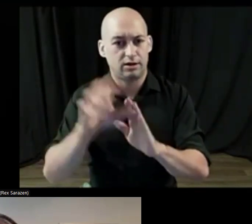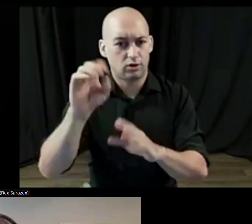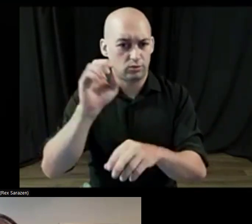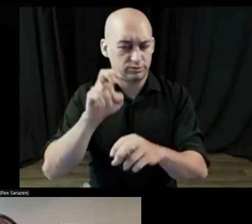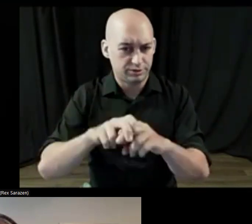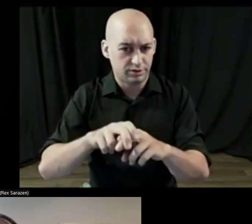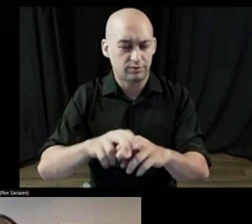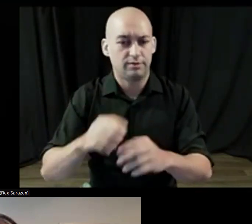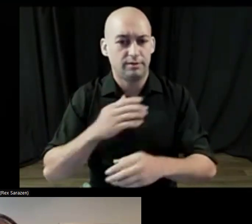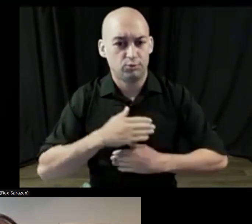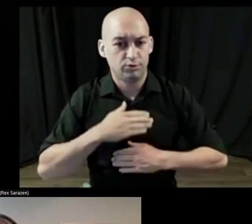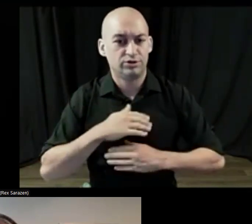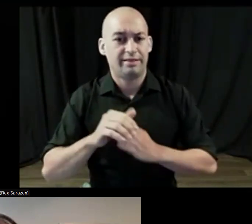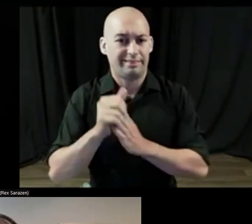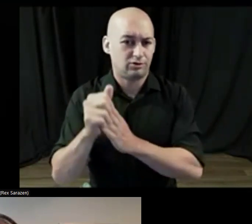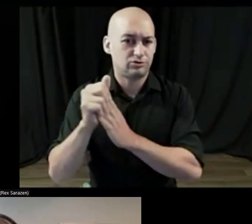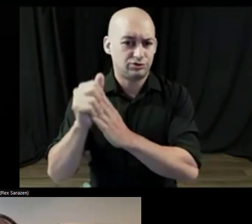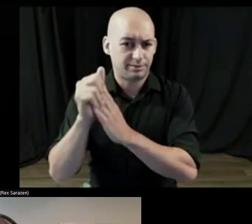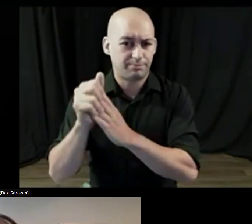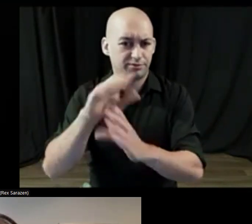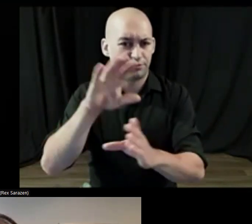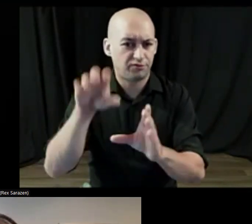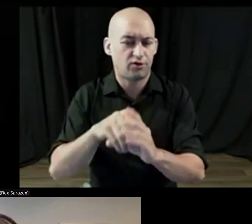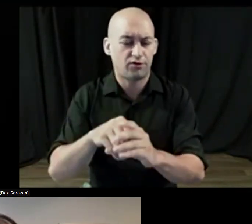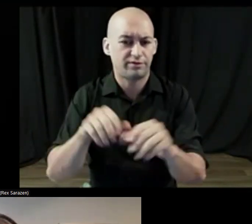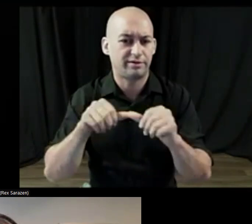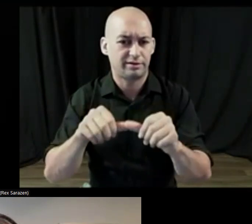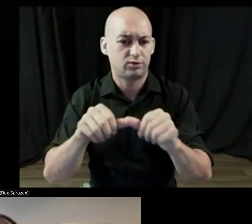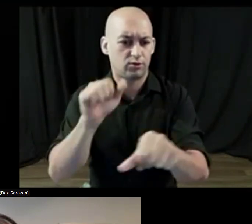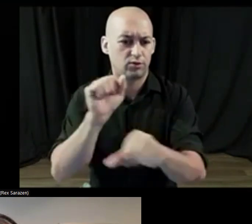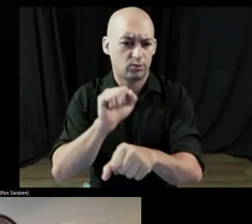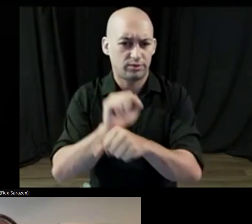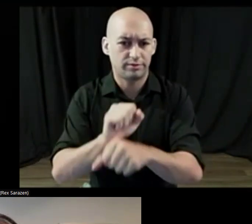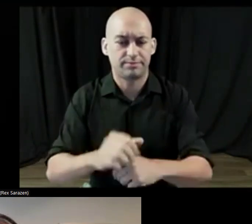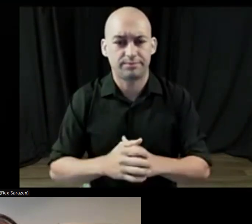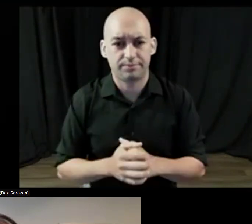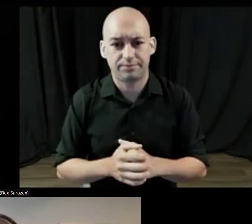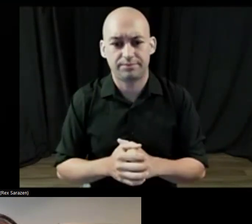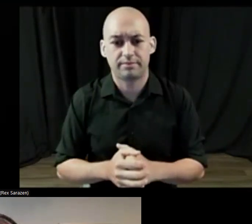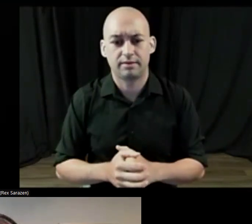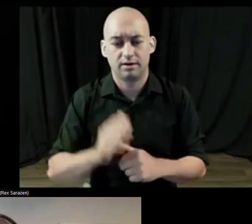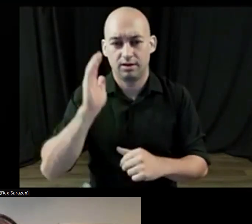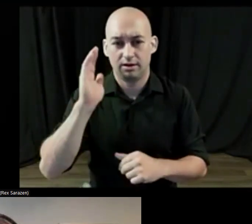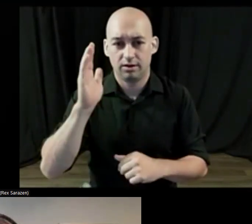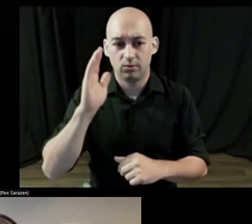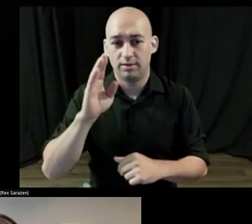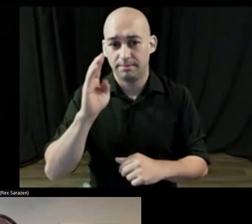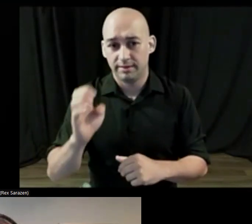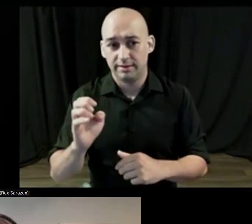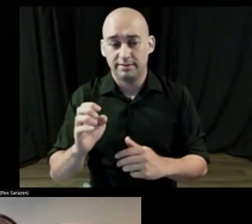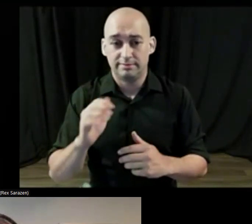the leadership that goes into continuing the work of this committee. And I would be remiss if I